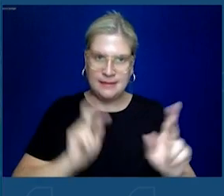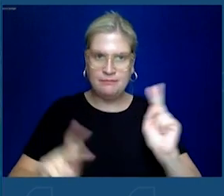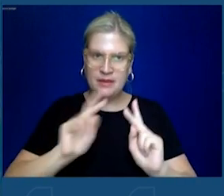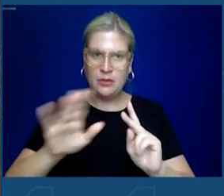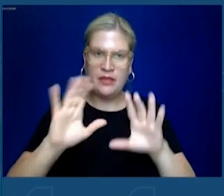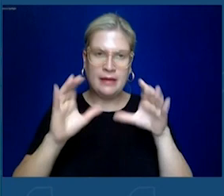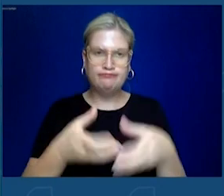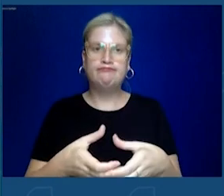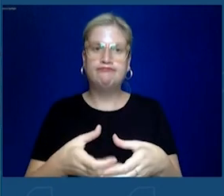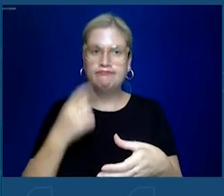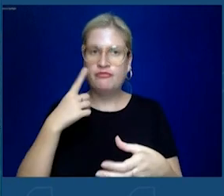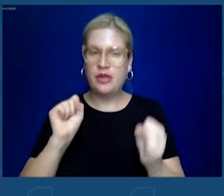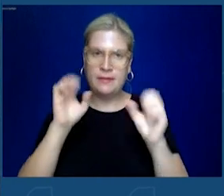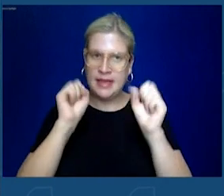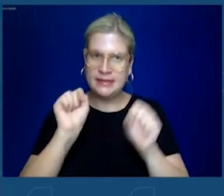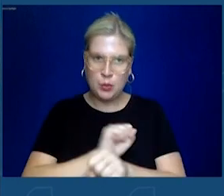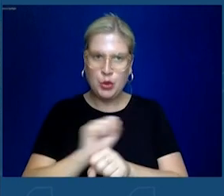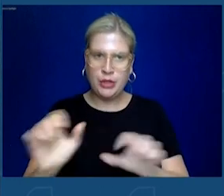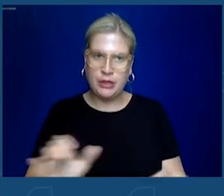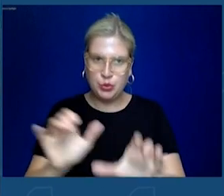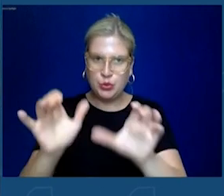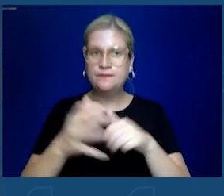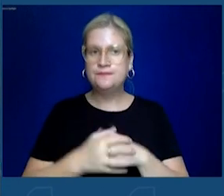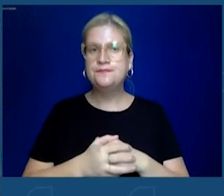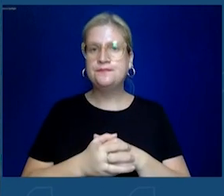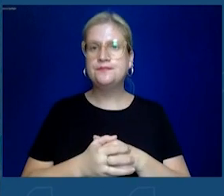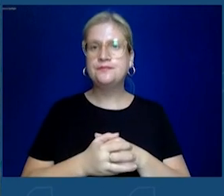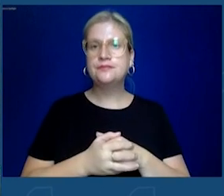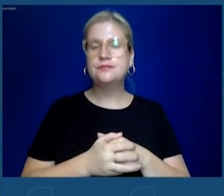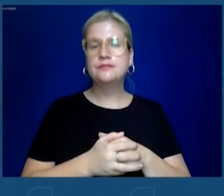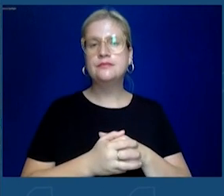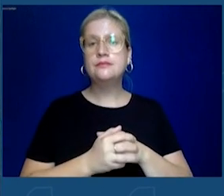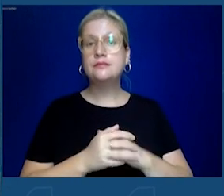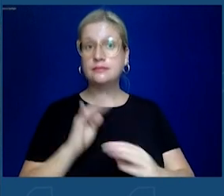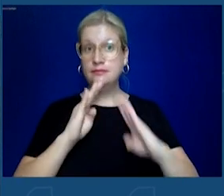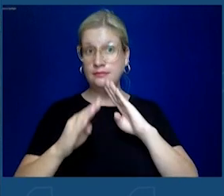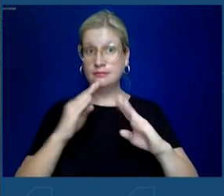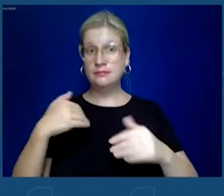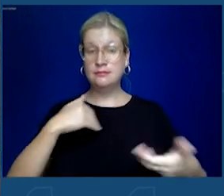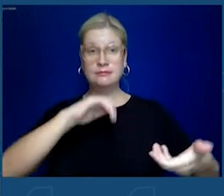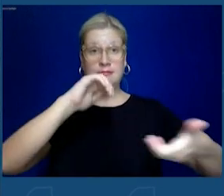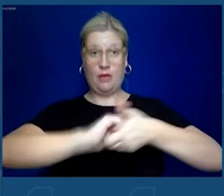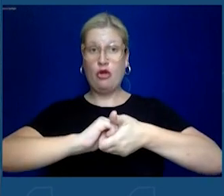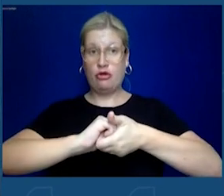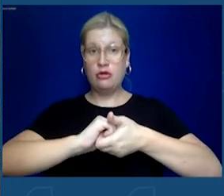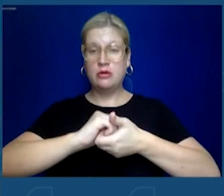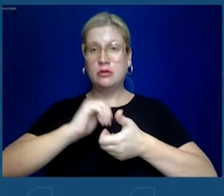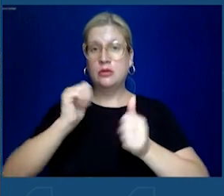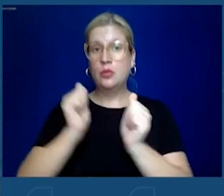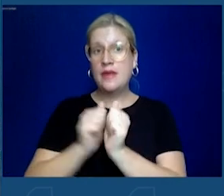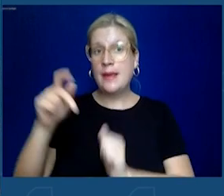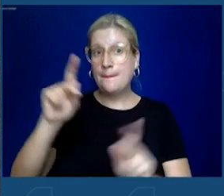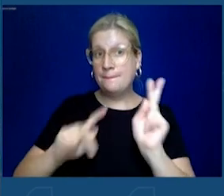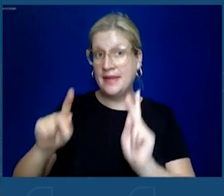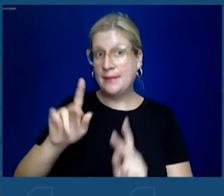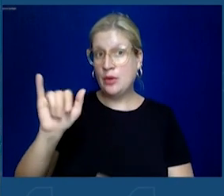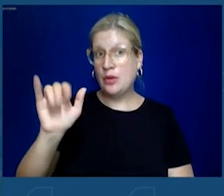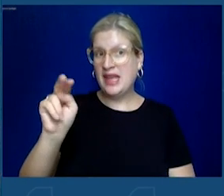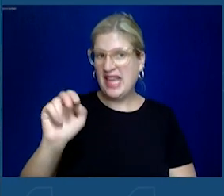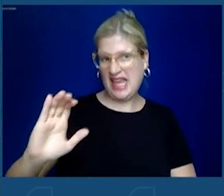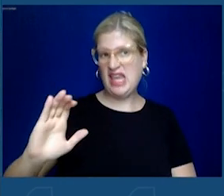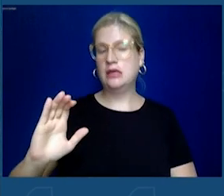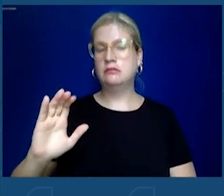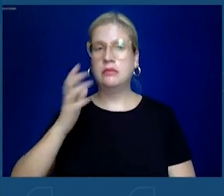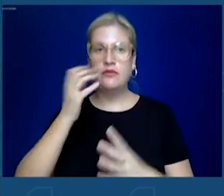work that they do. The city has partnered with People Incorporated on many